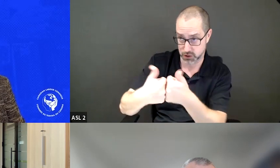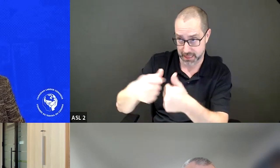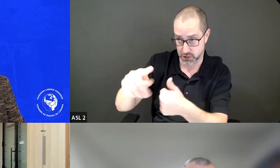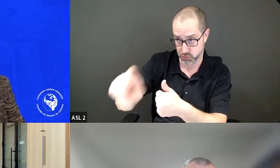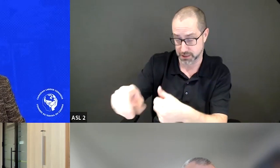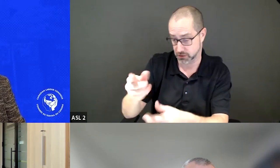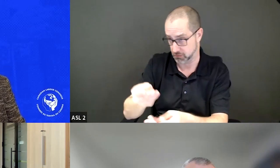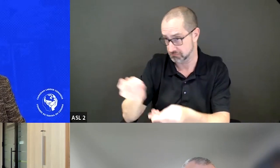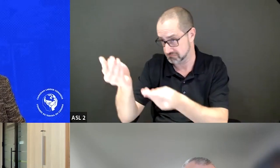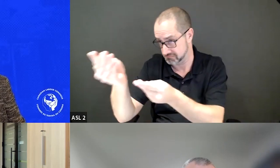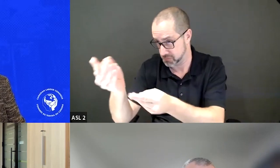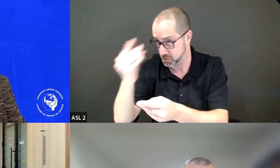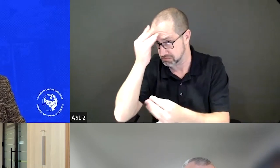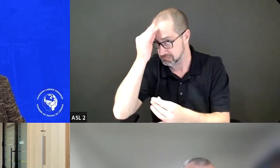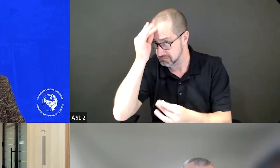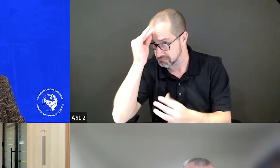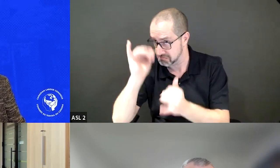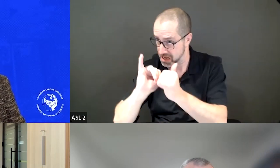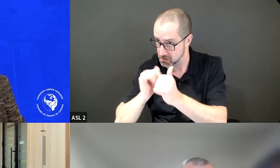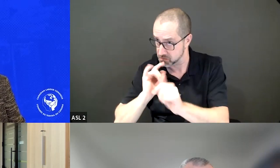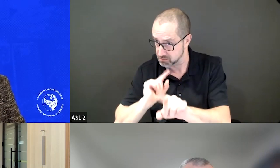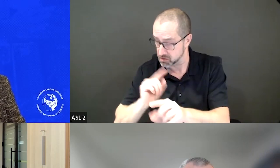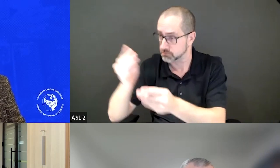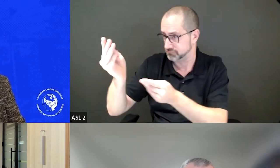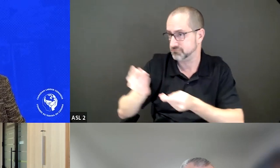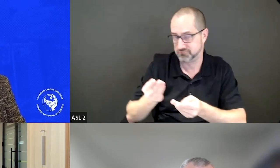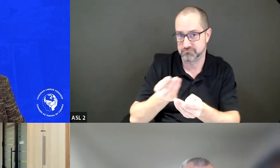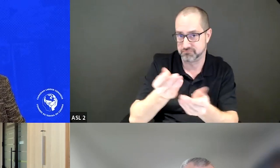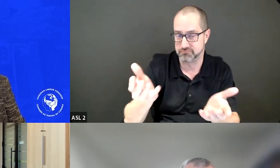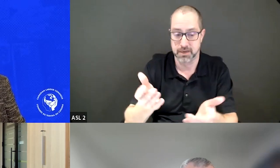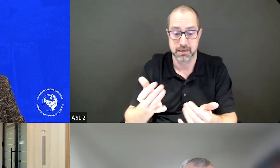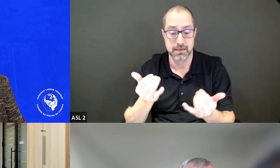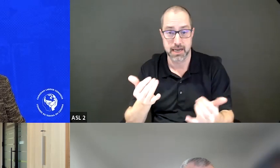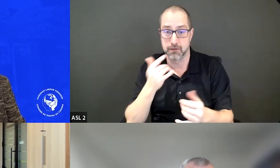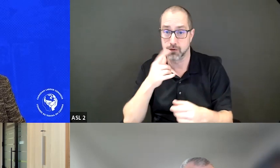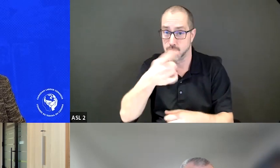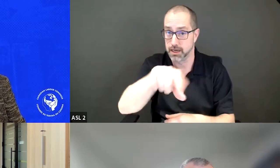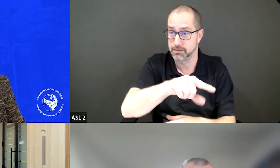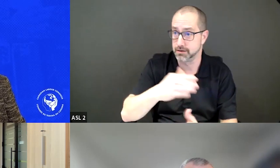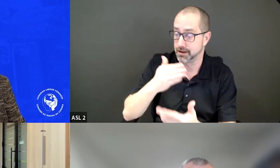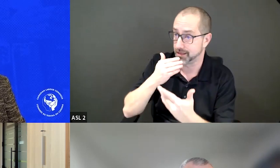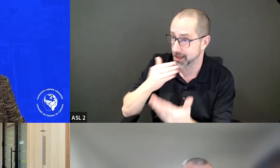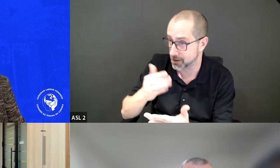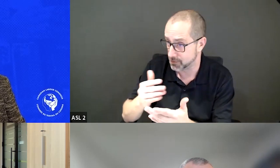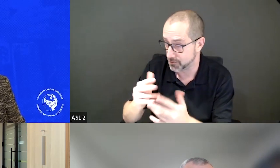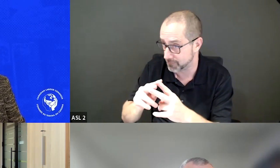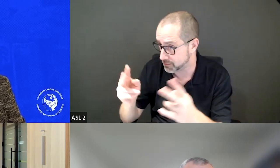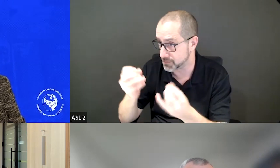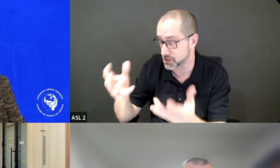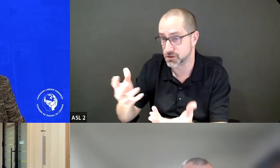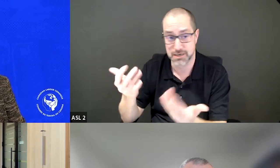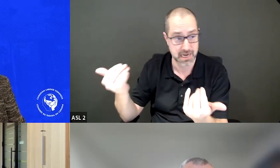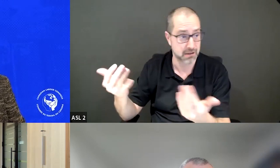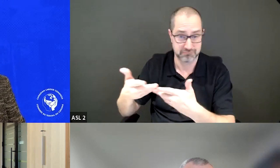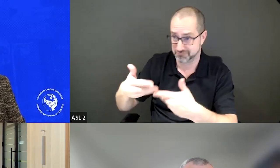and they probably will require some new thinking. So on behalf of everyone, thank you very much, and we can release you to